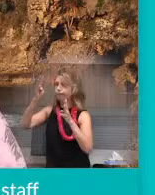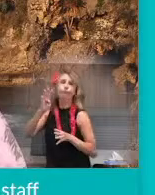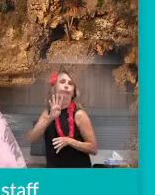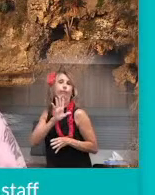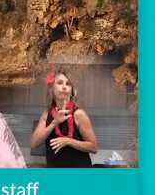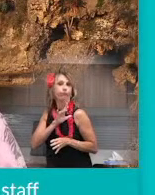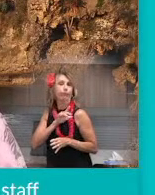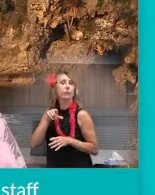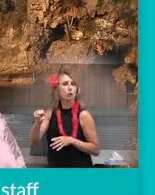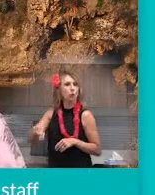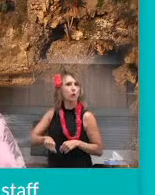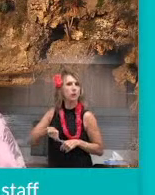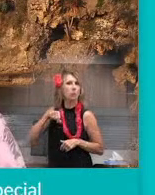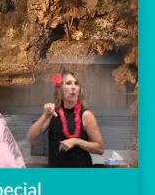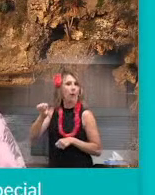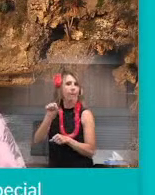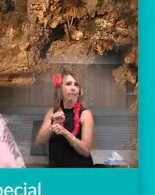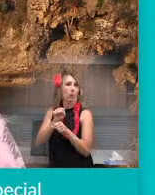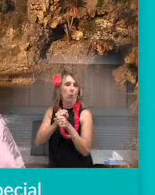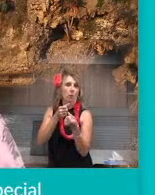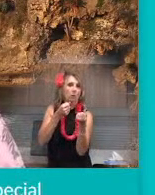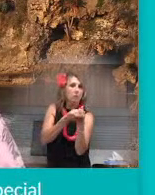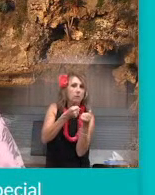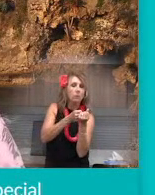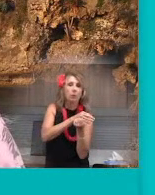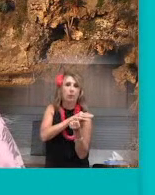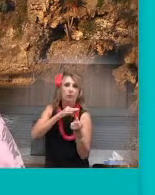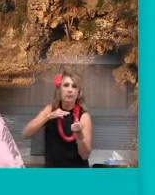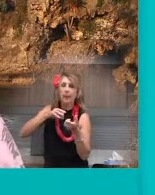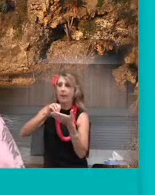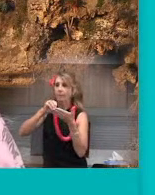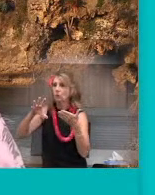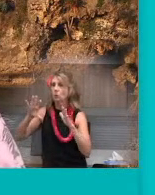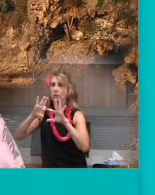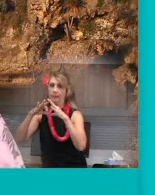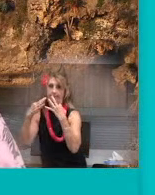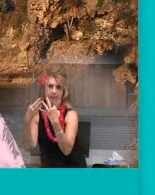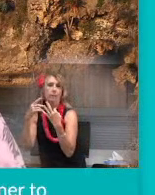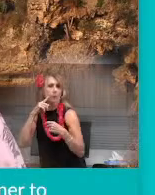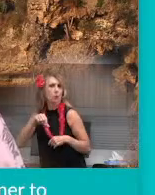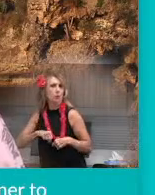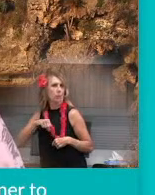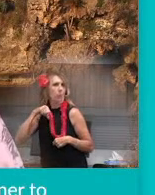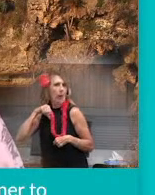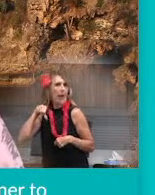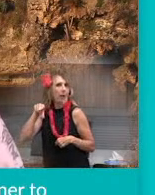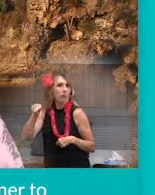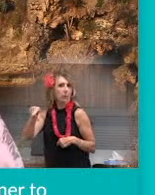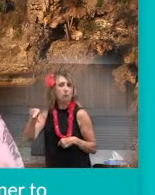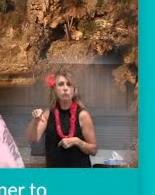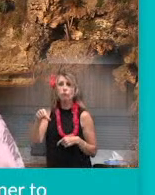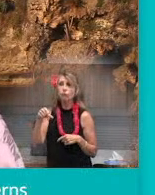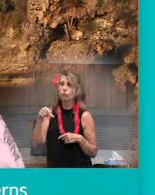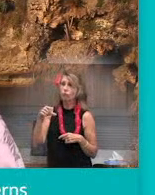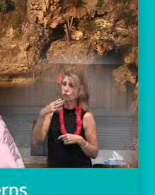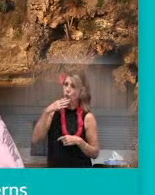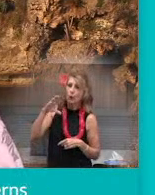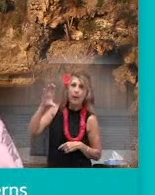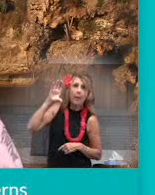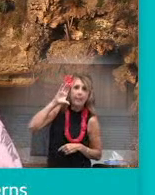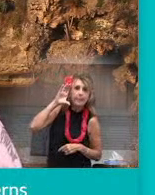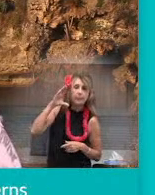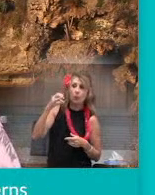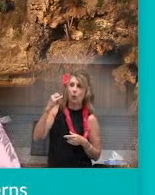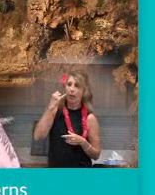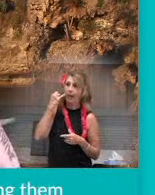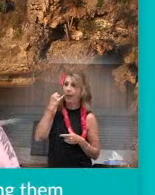is proud of her work to support staff, students, and families in the special education department. She was a kind and caring listener to those who called